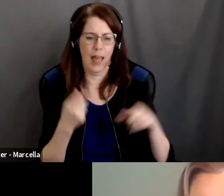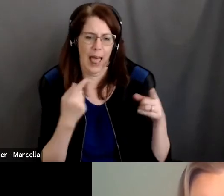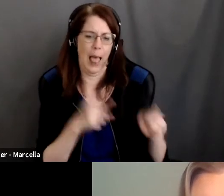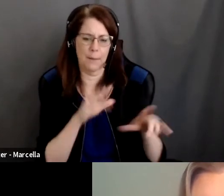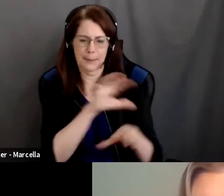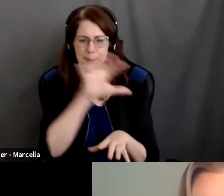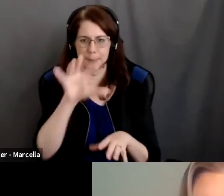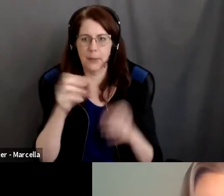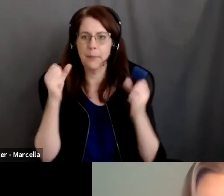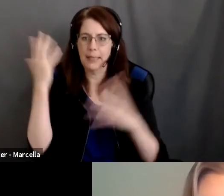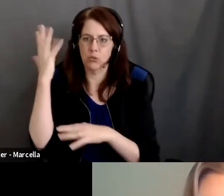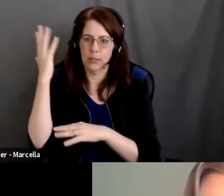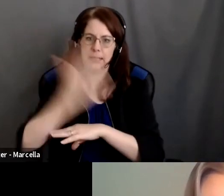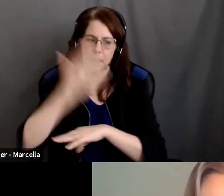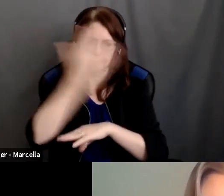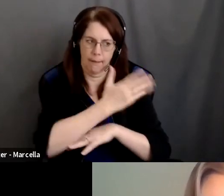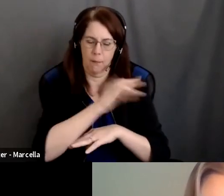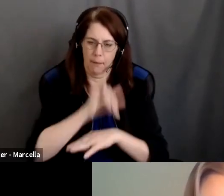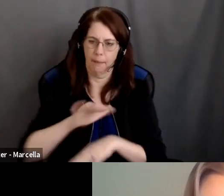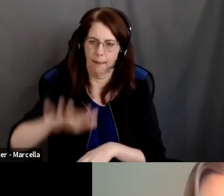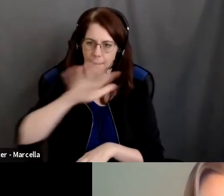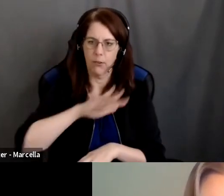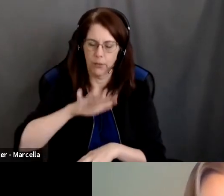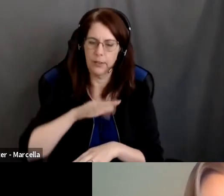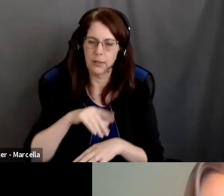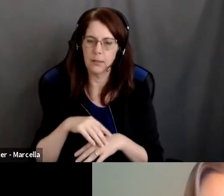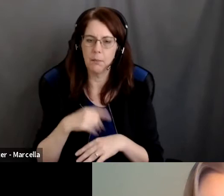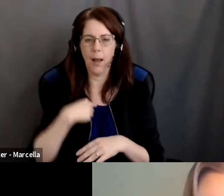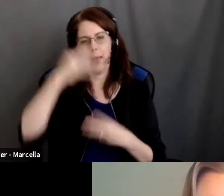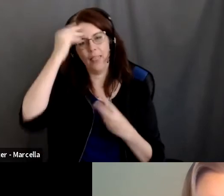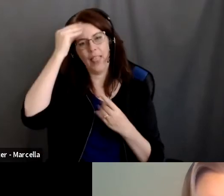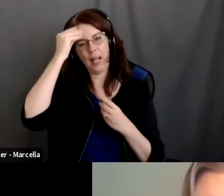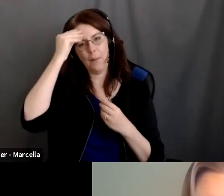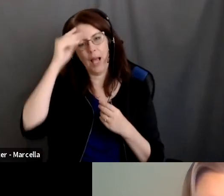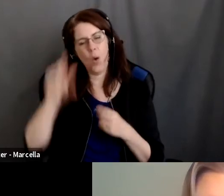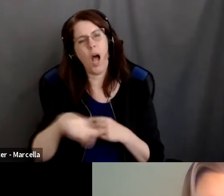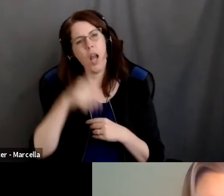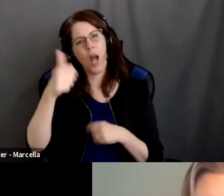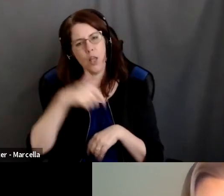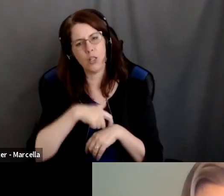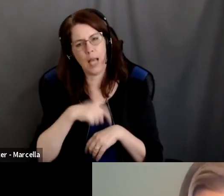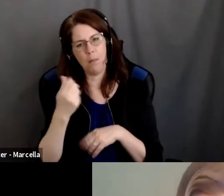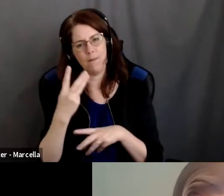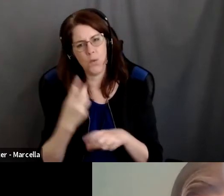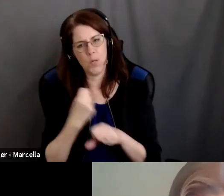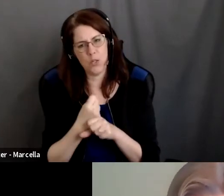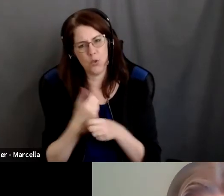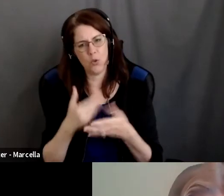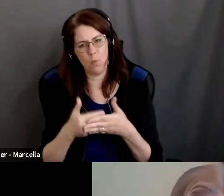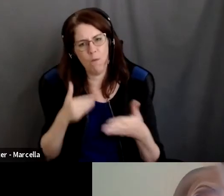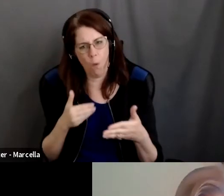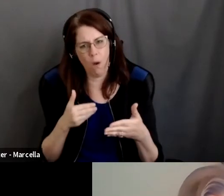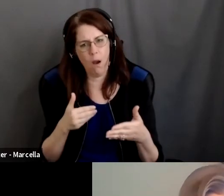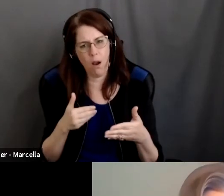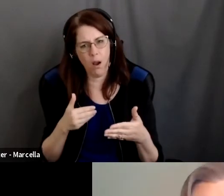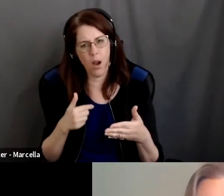lot of trees came down then. But I'm thinking about another time a couple of years before that